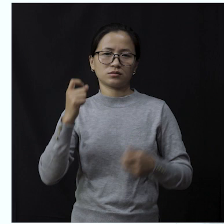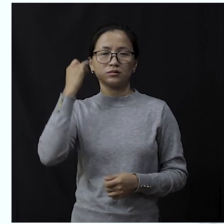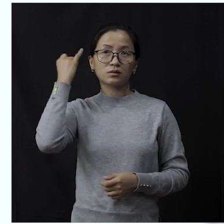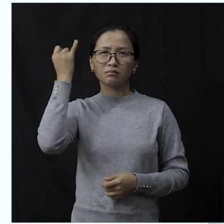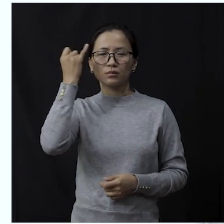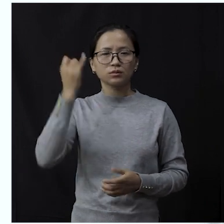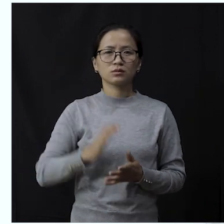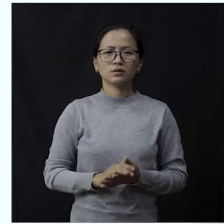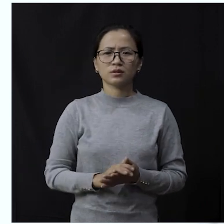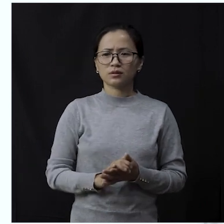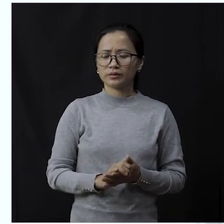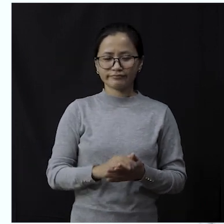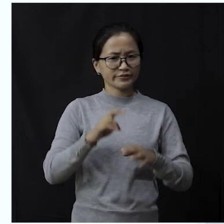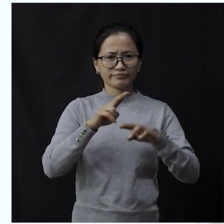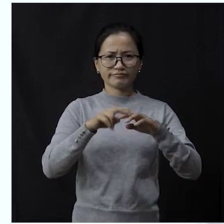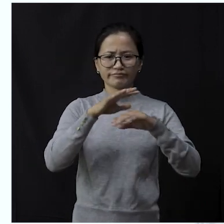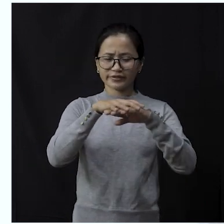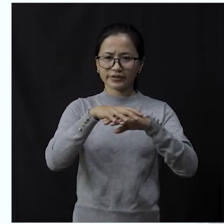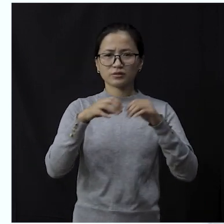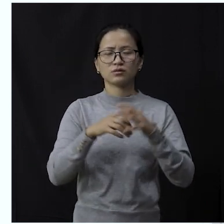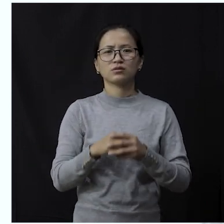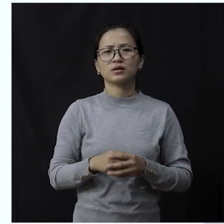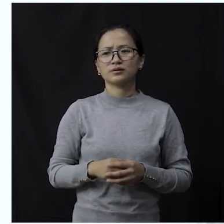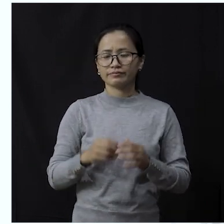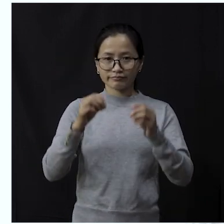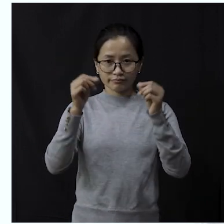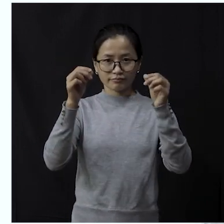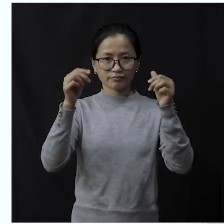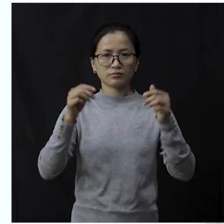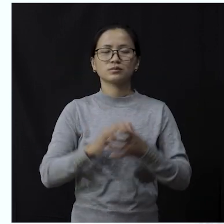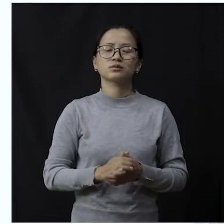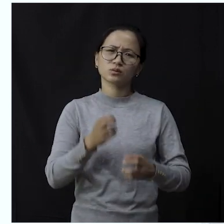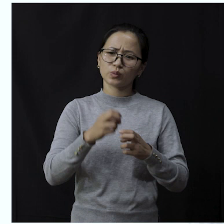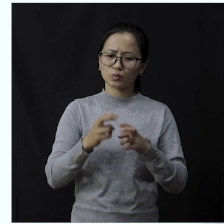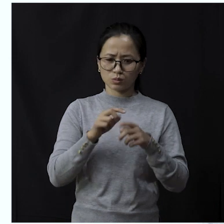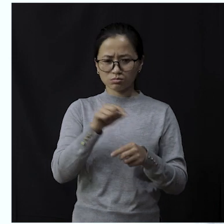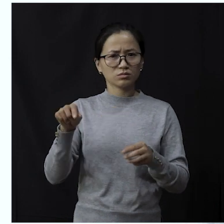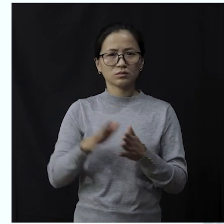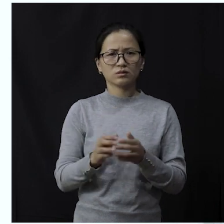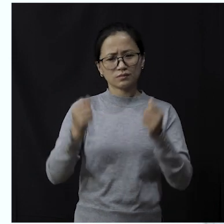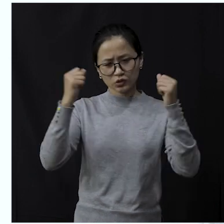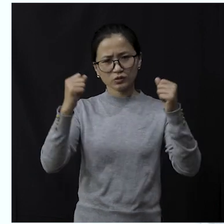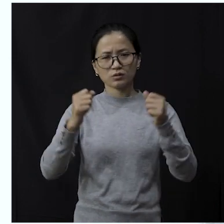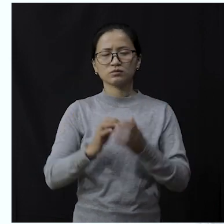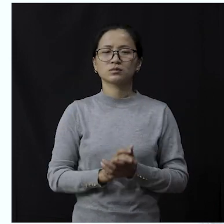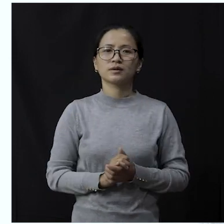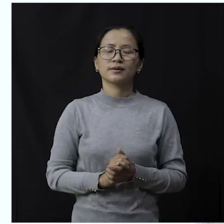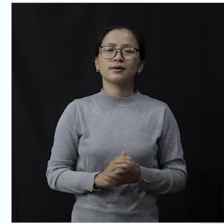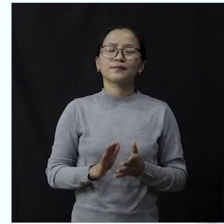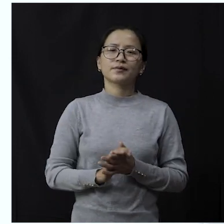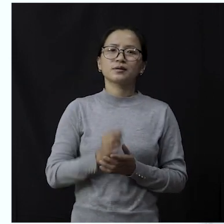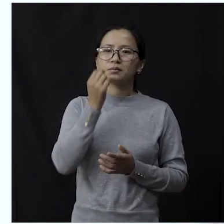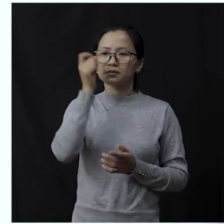Imagine. I'm sure the nets or the trap would be made of plastics, which are strong enough because even hunters want to trap. They don't